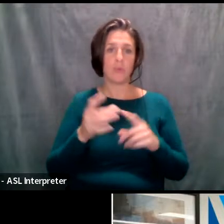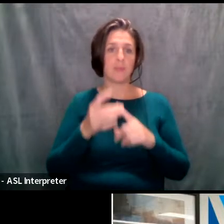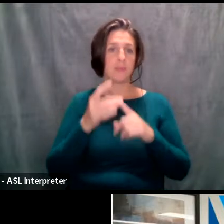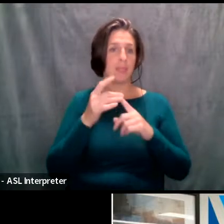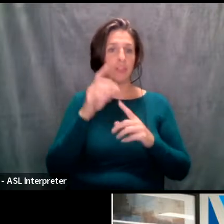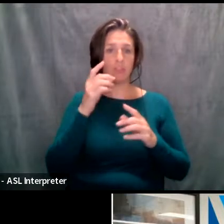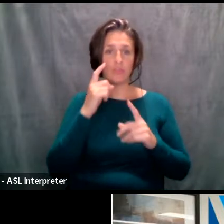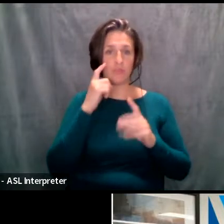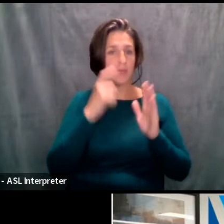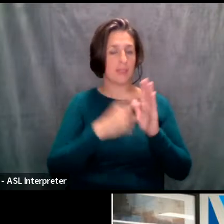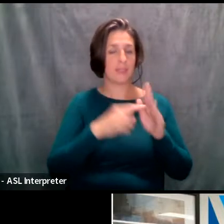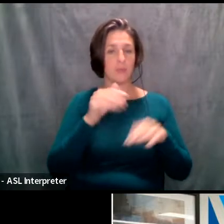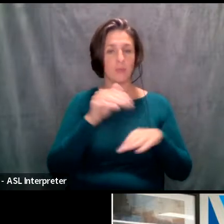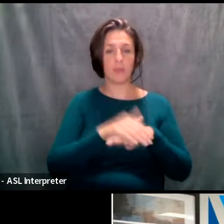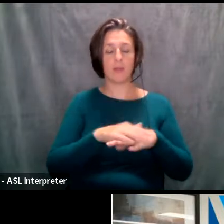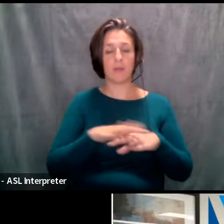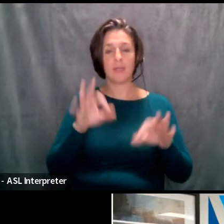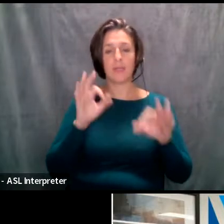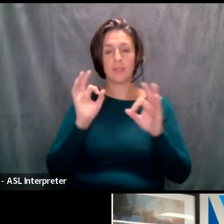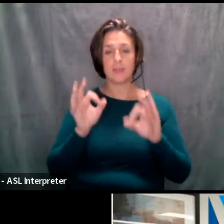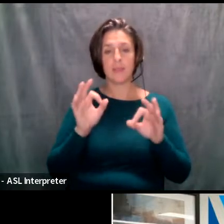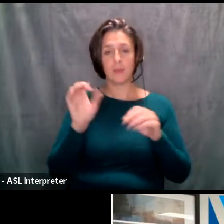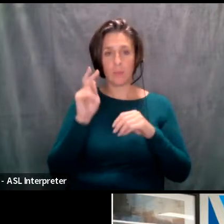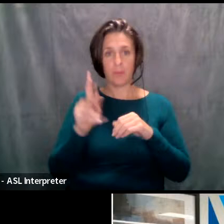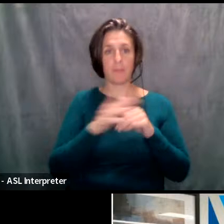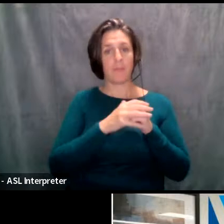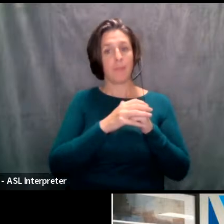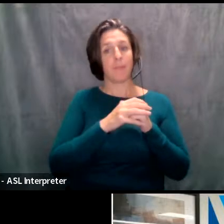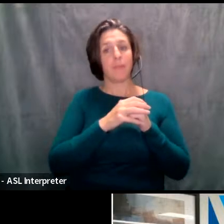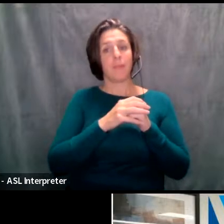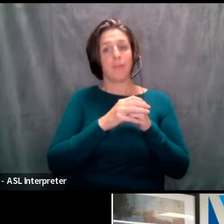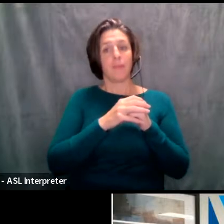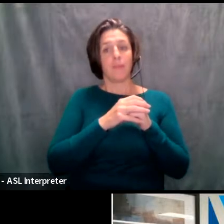tonight. Excellent. Okay.